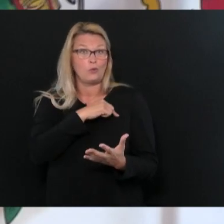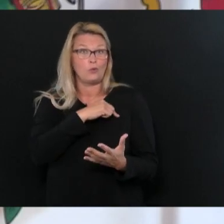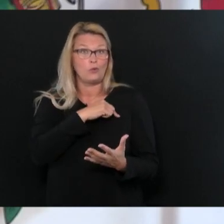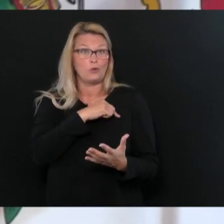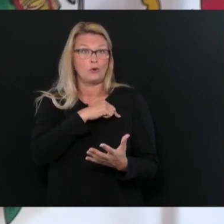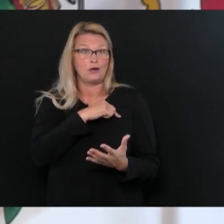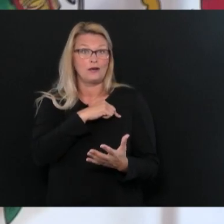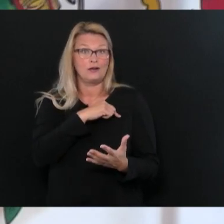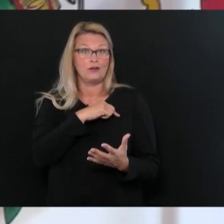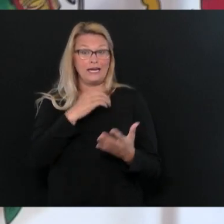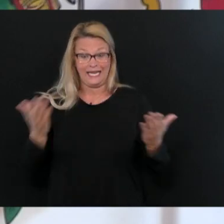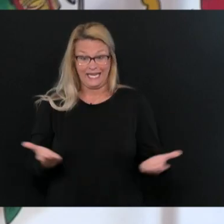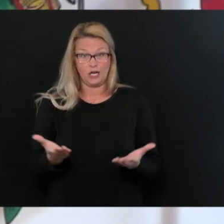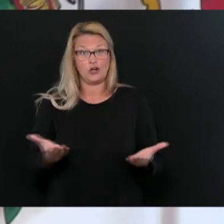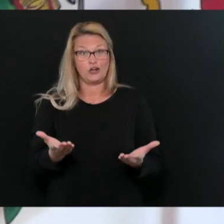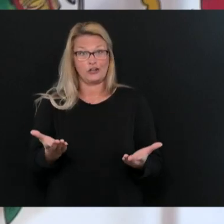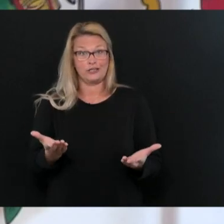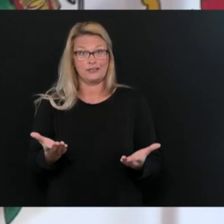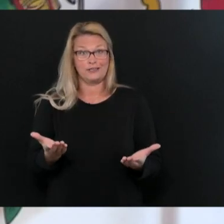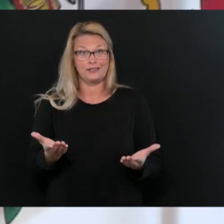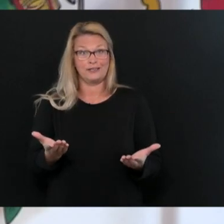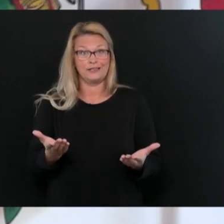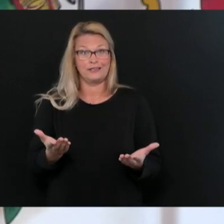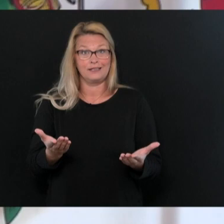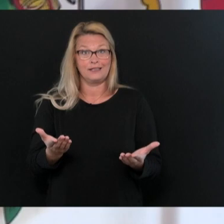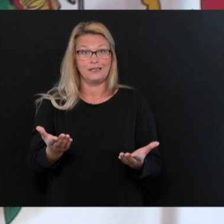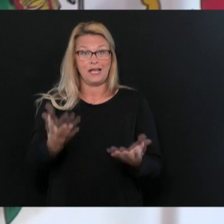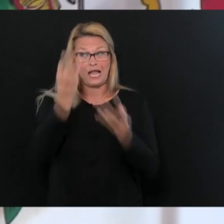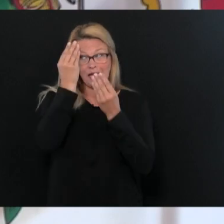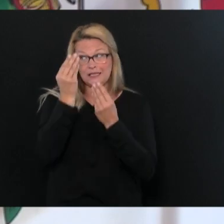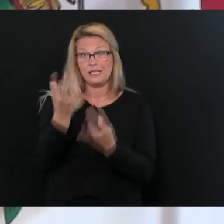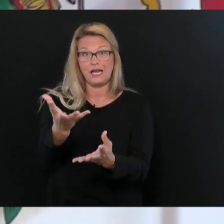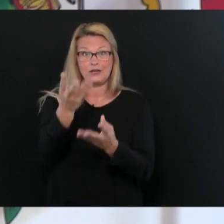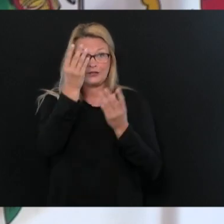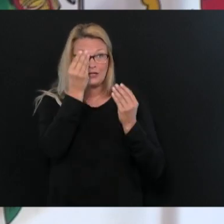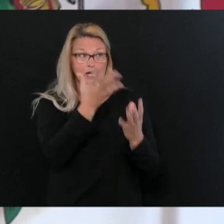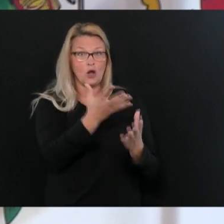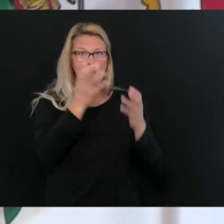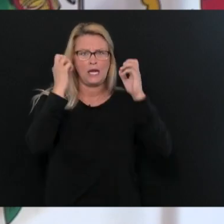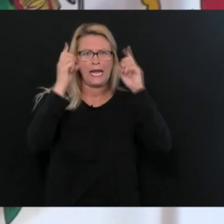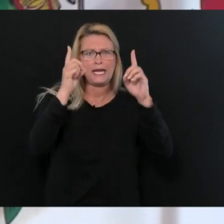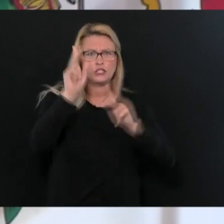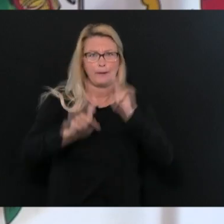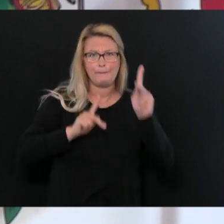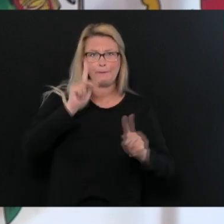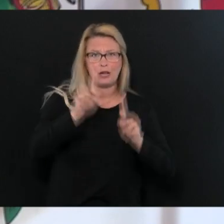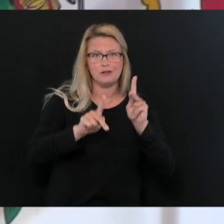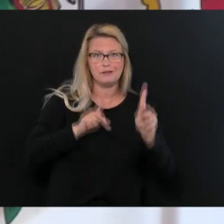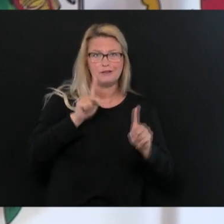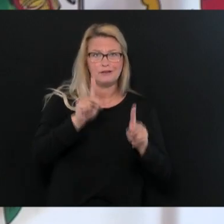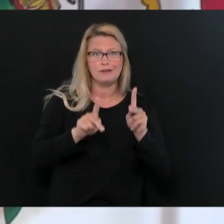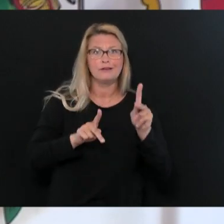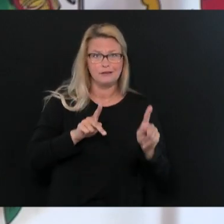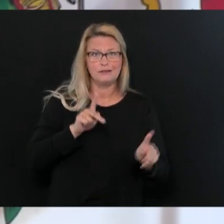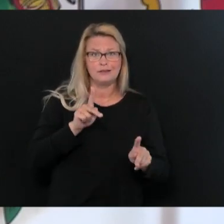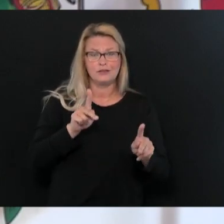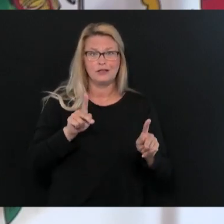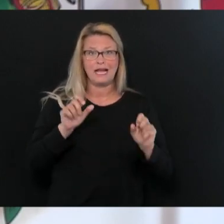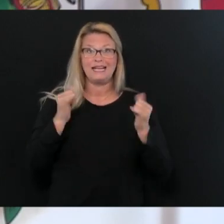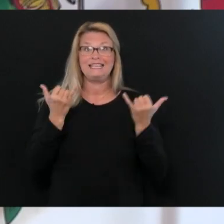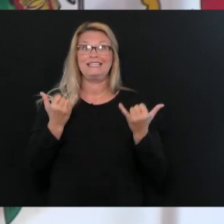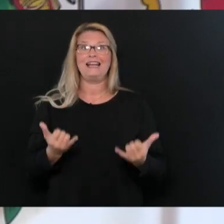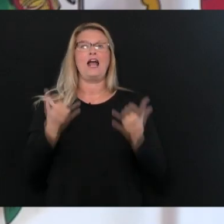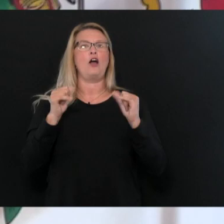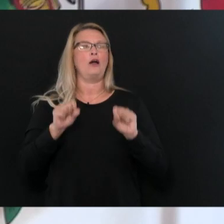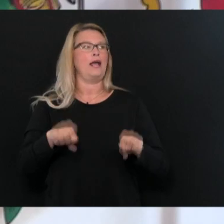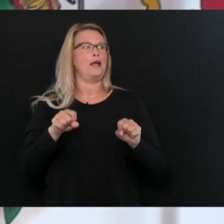by being here and by talking and trying to educate our people, we're able